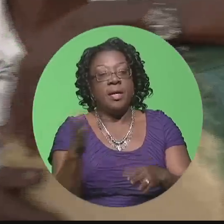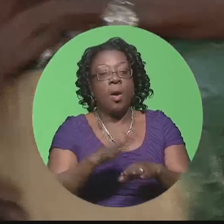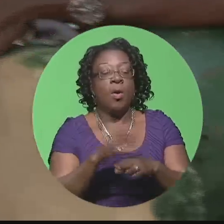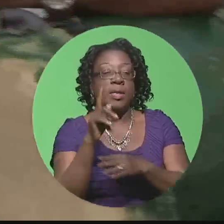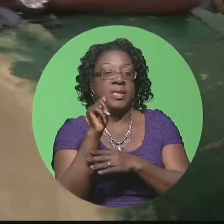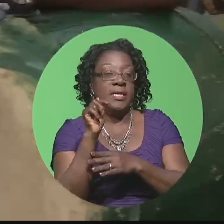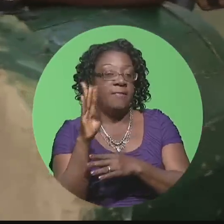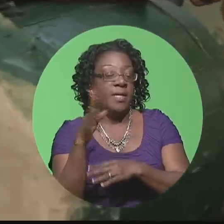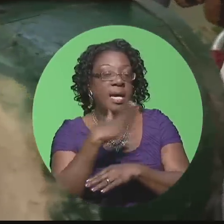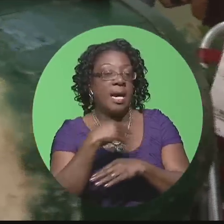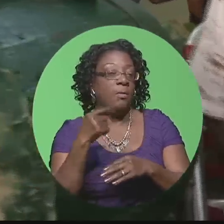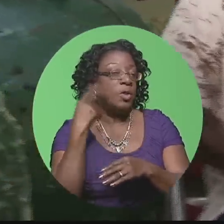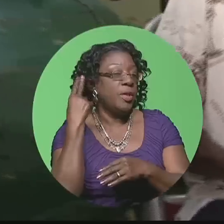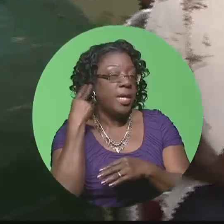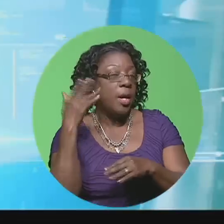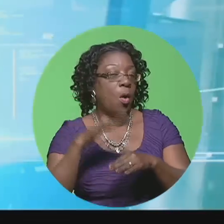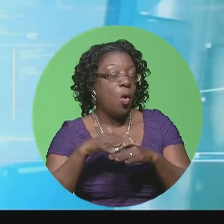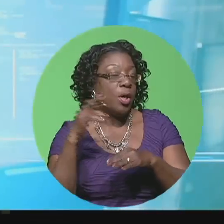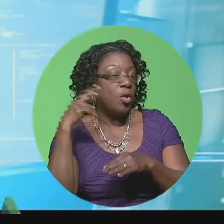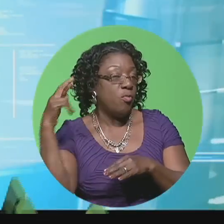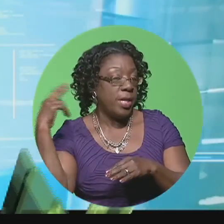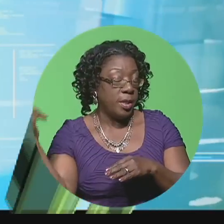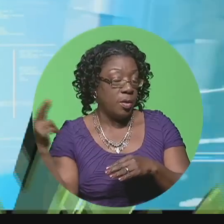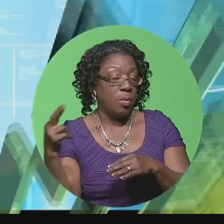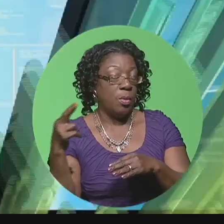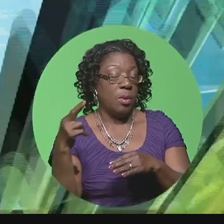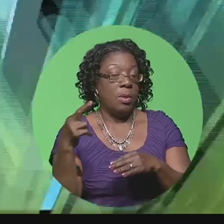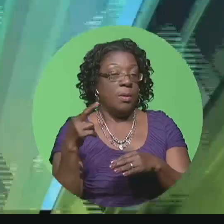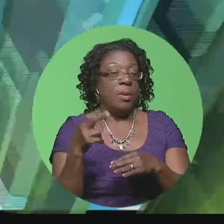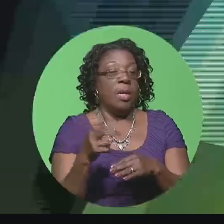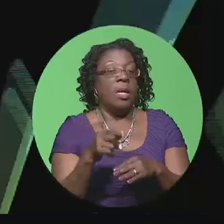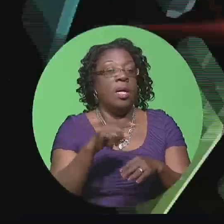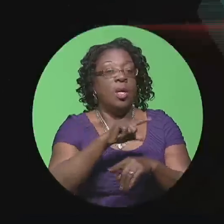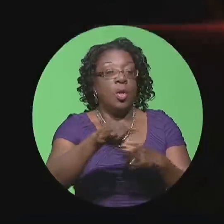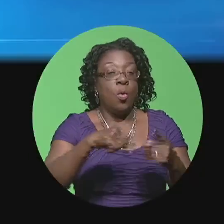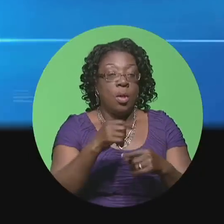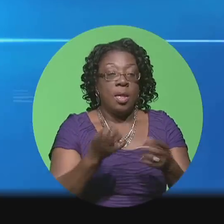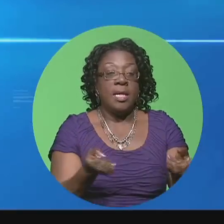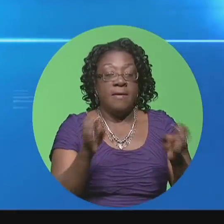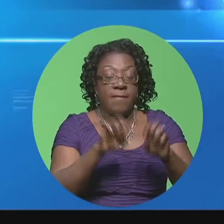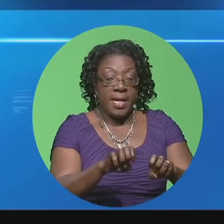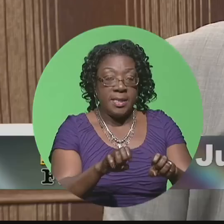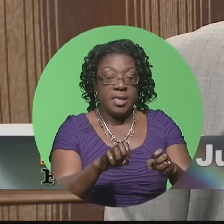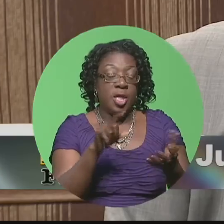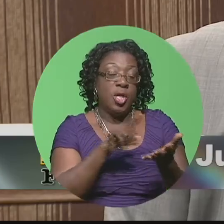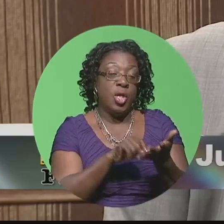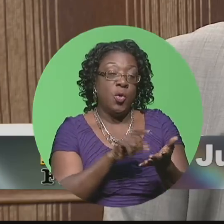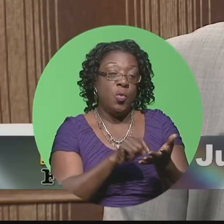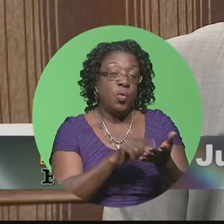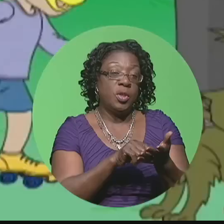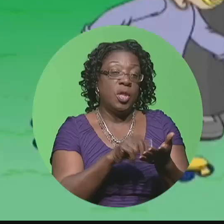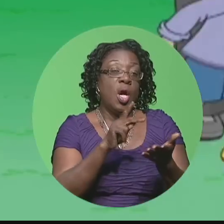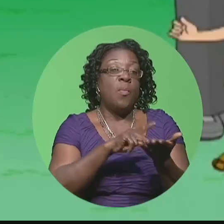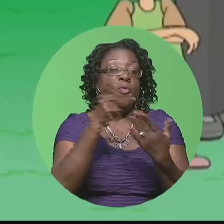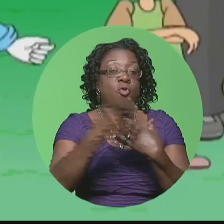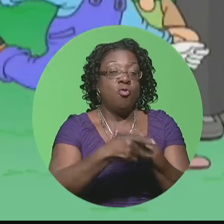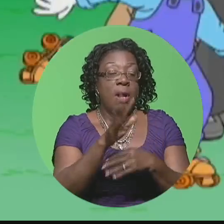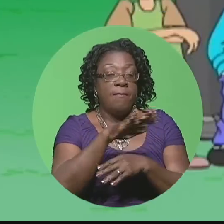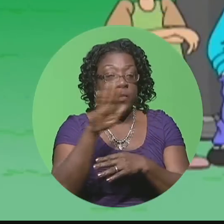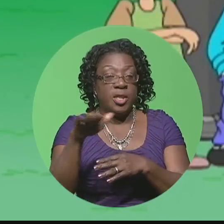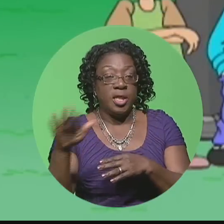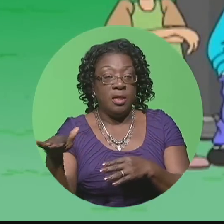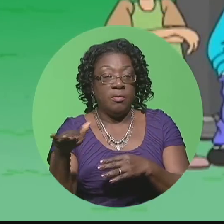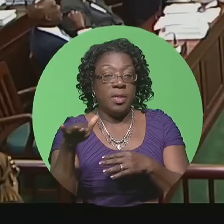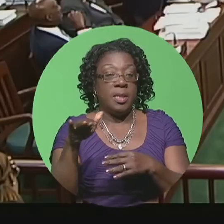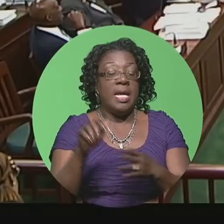matters relating to program content that are of concern to the community, such as local content, news, current affairs, programs for